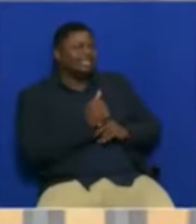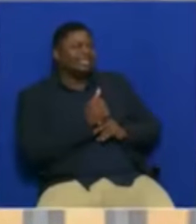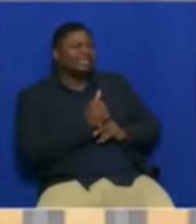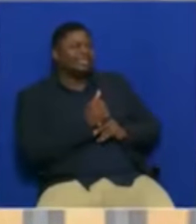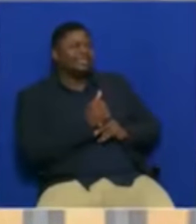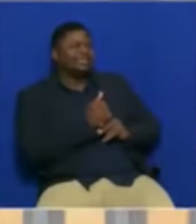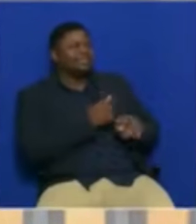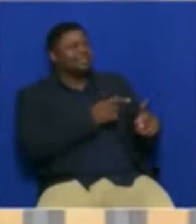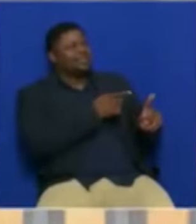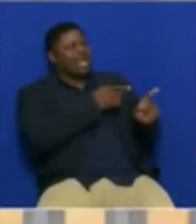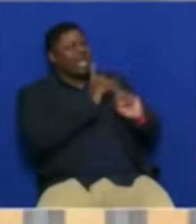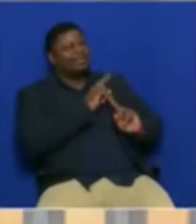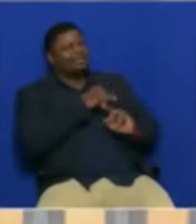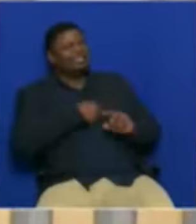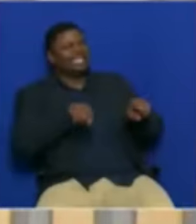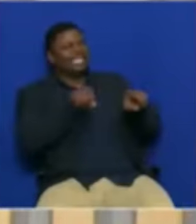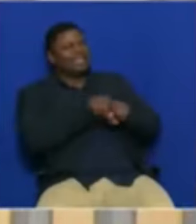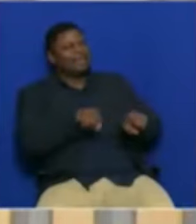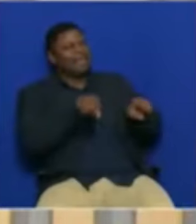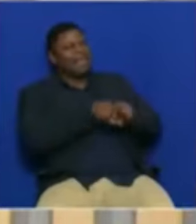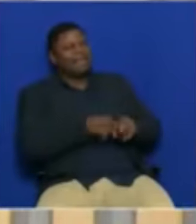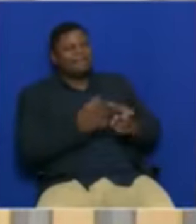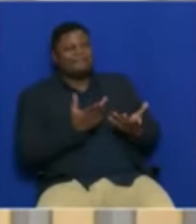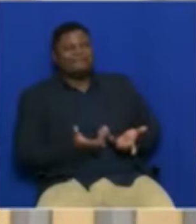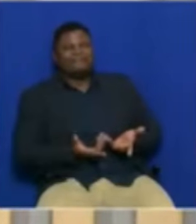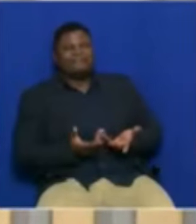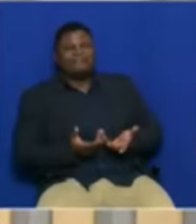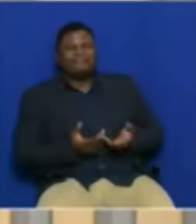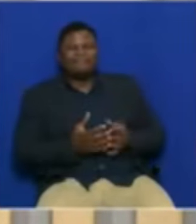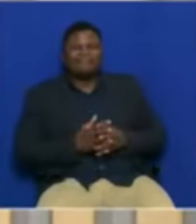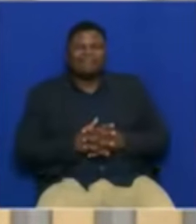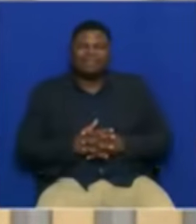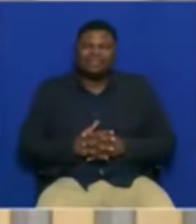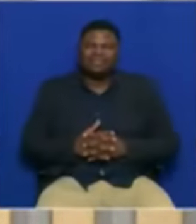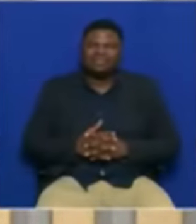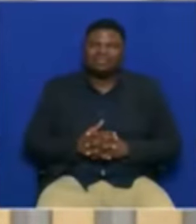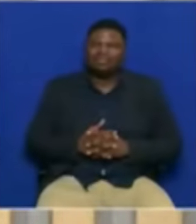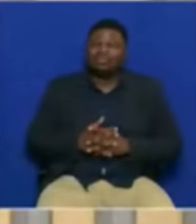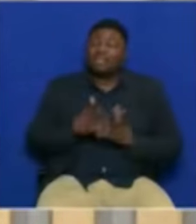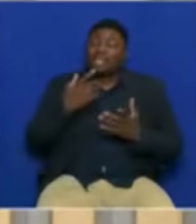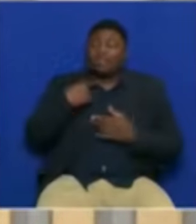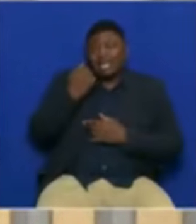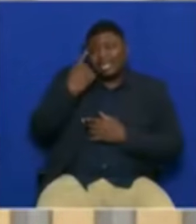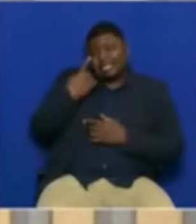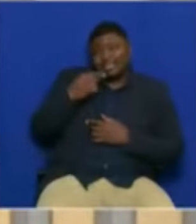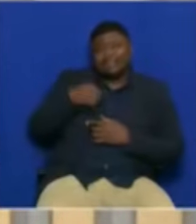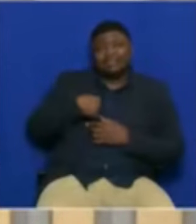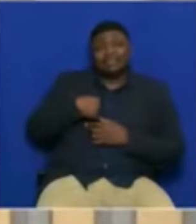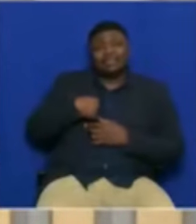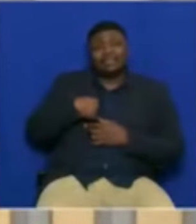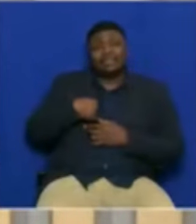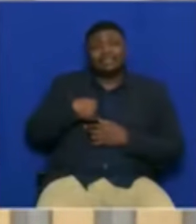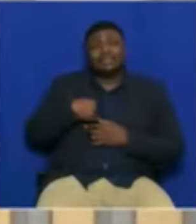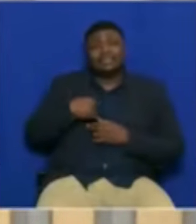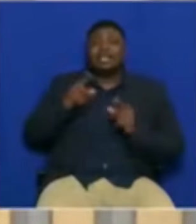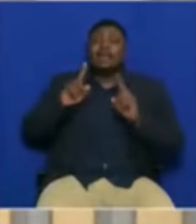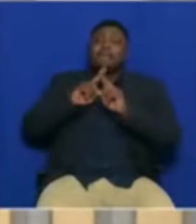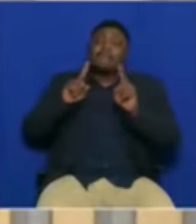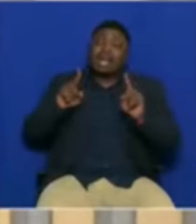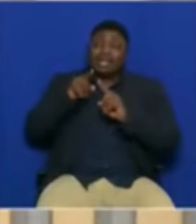understand, Commissioner, and I'm at pains, to explain it. Like you say, I'm coming at the conclusion of it. What I'm saying